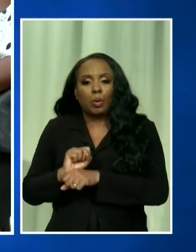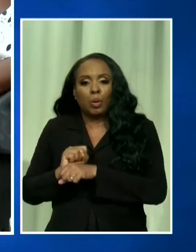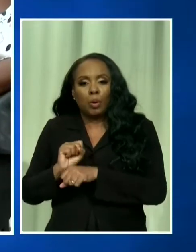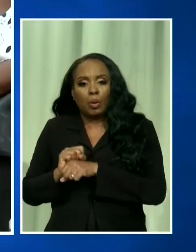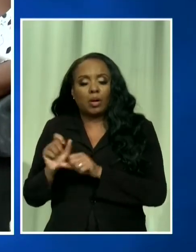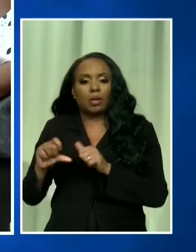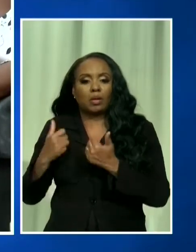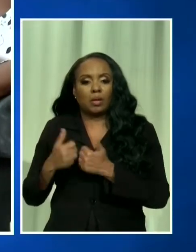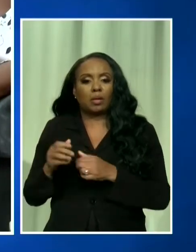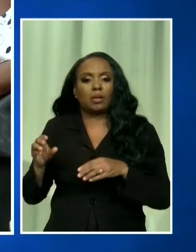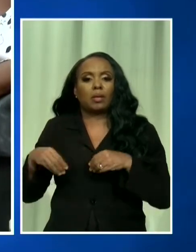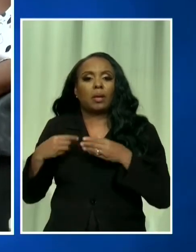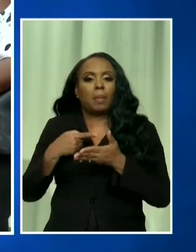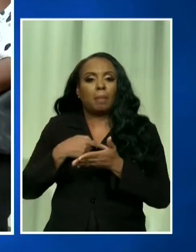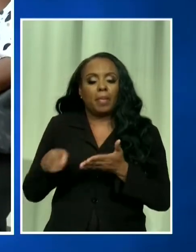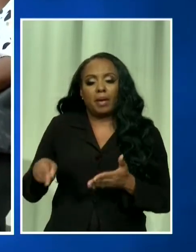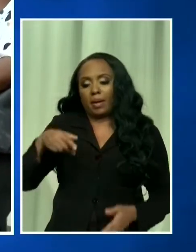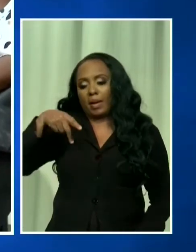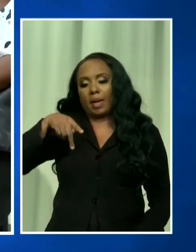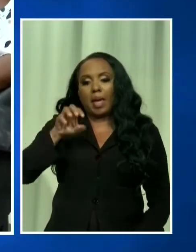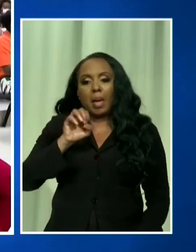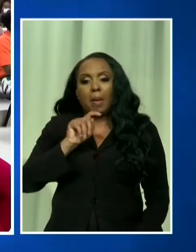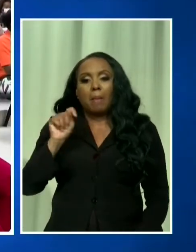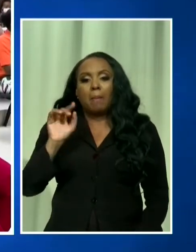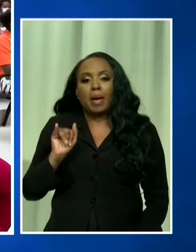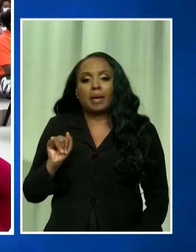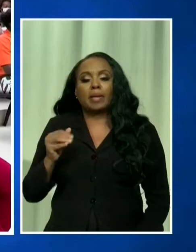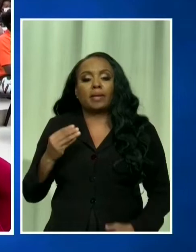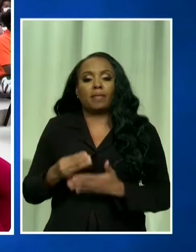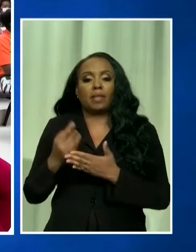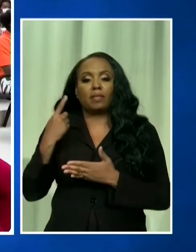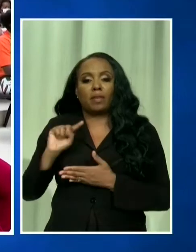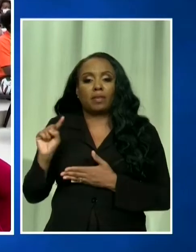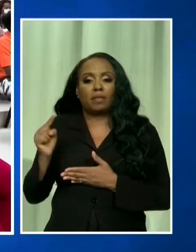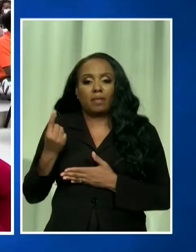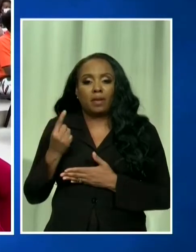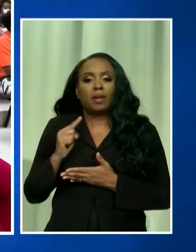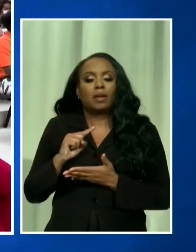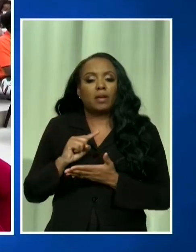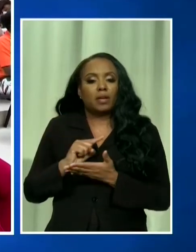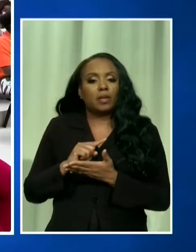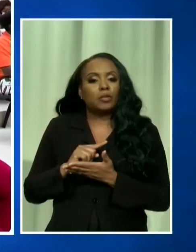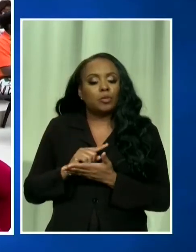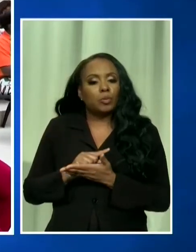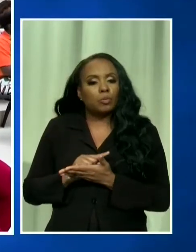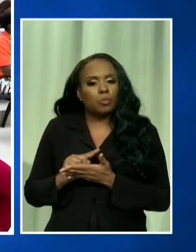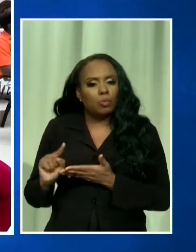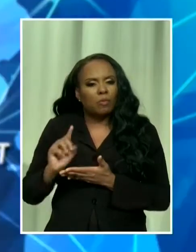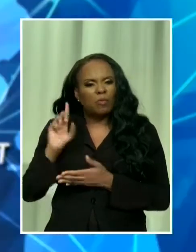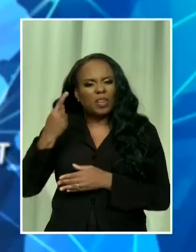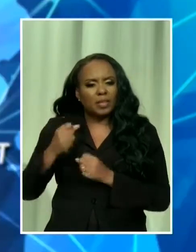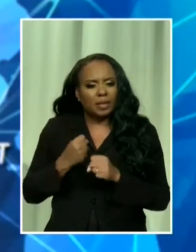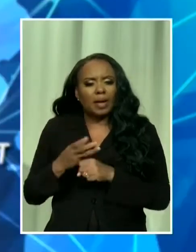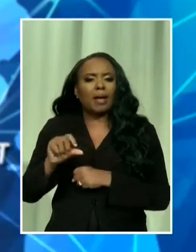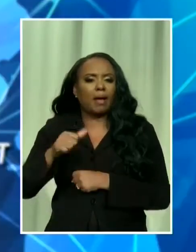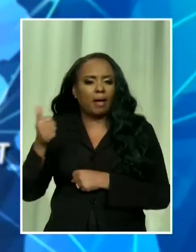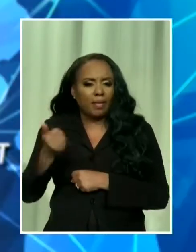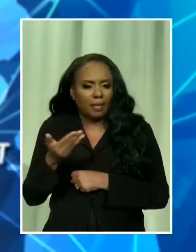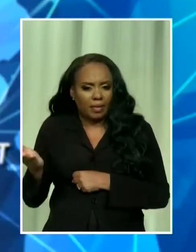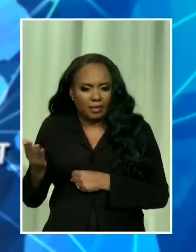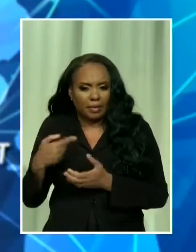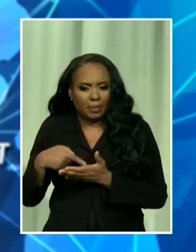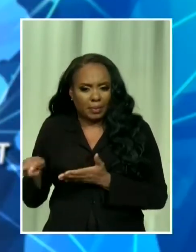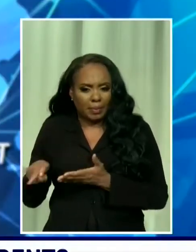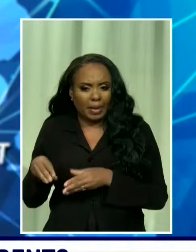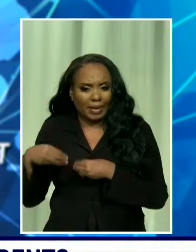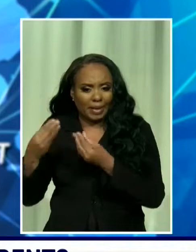for the first year, and they've promised to mentor them for the first 3 years of their secondary school life. The